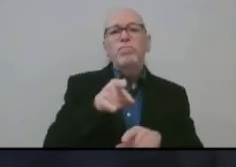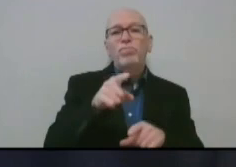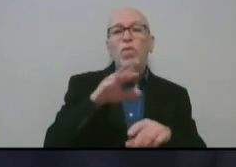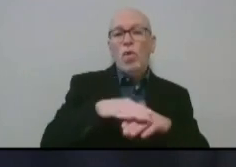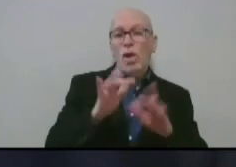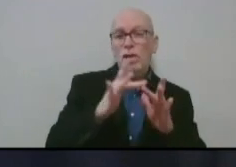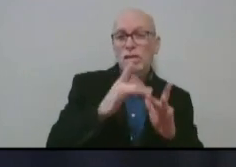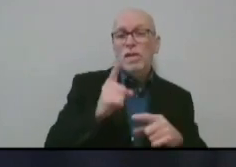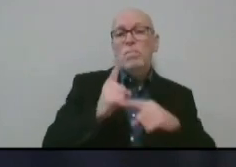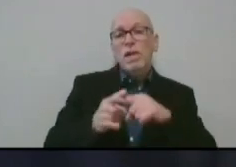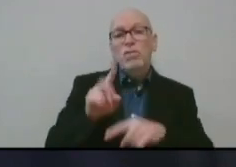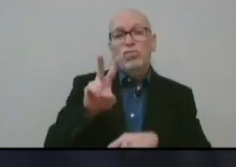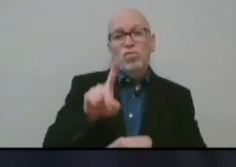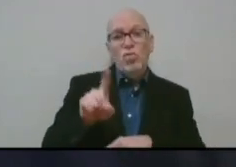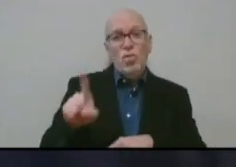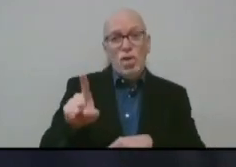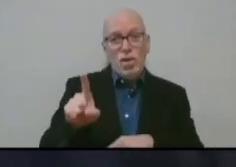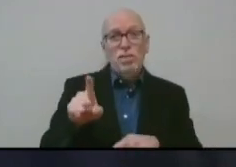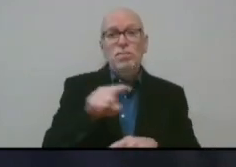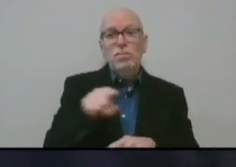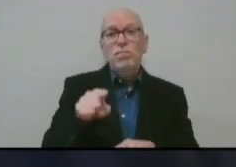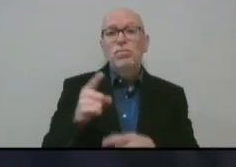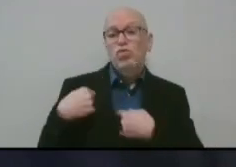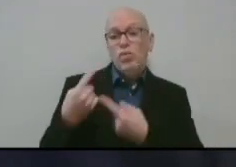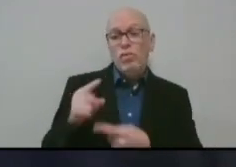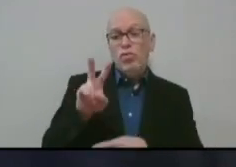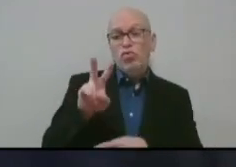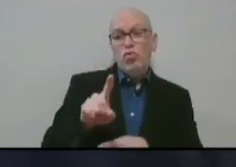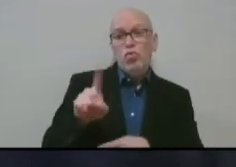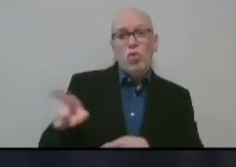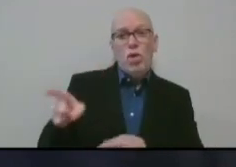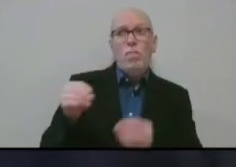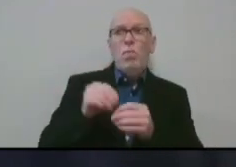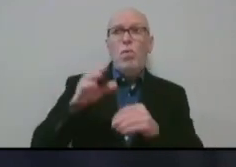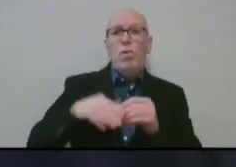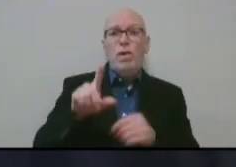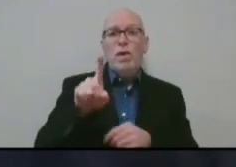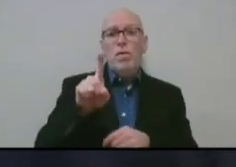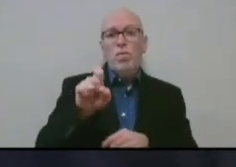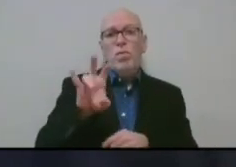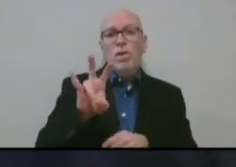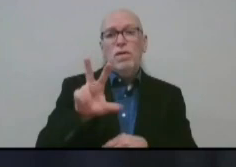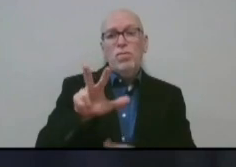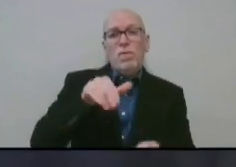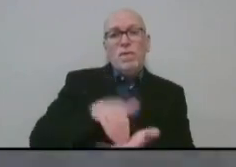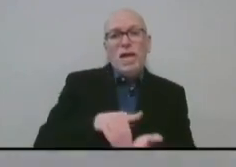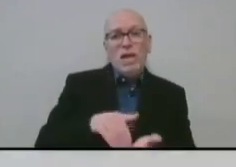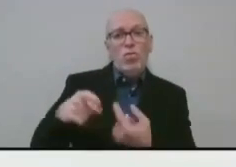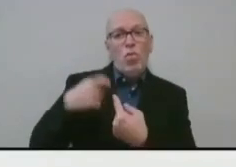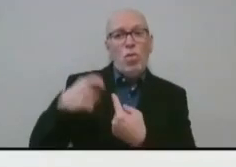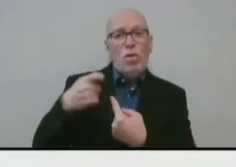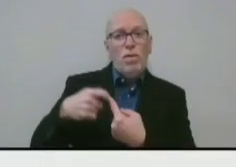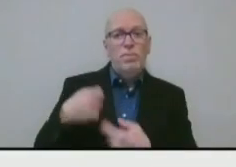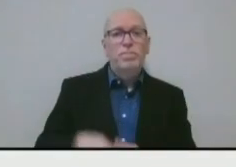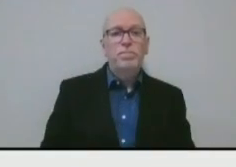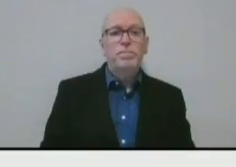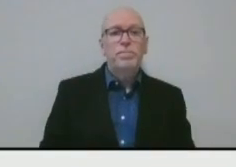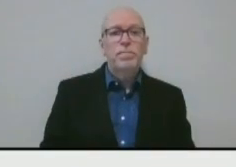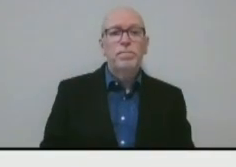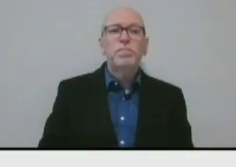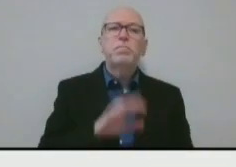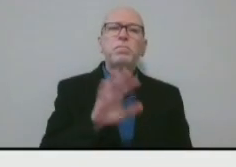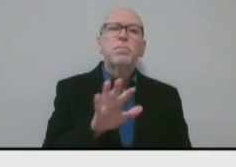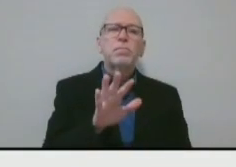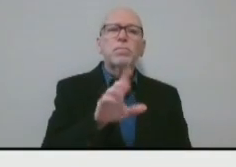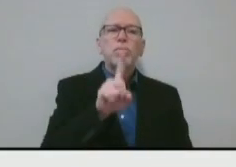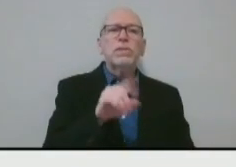from the beginning. To date, 211 has completed more than 173,000 calls. And approximately